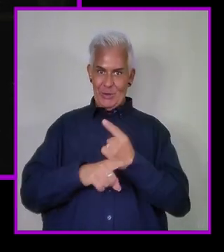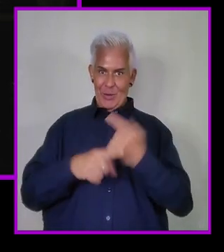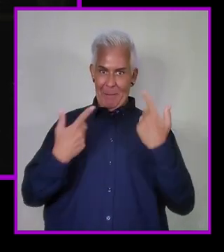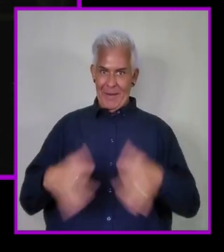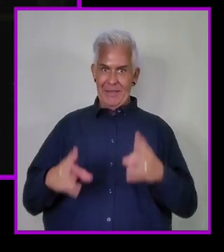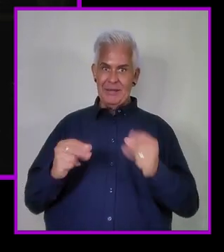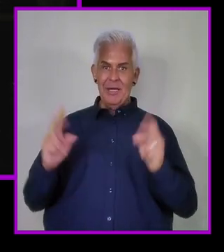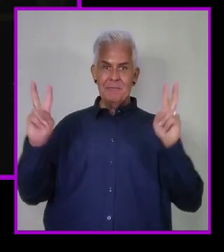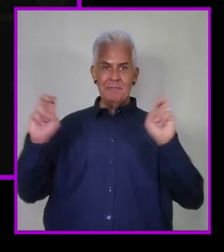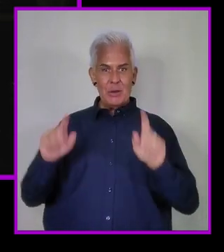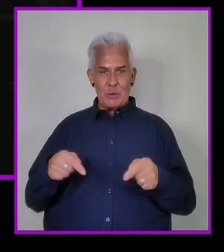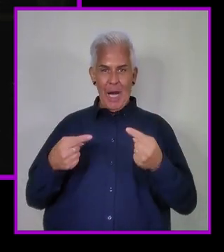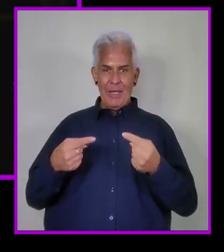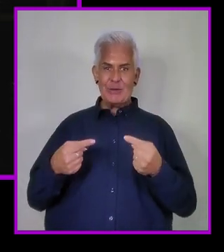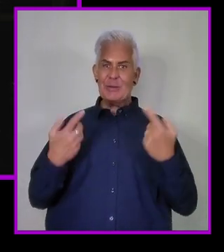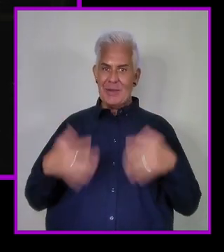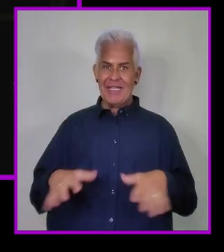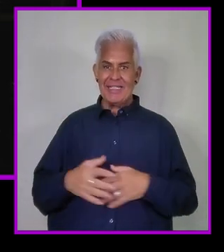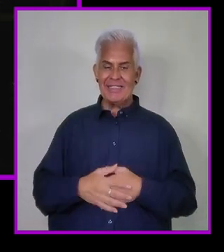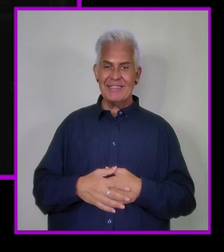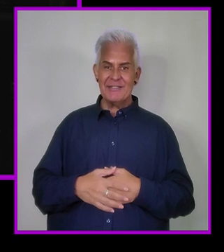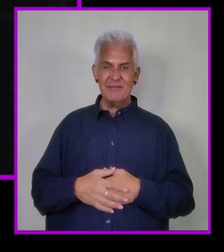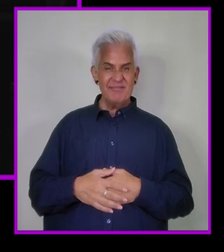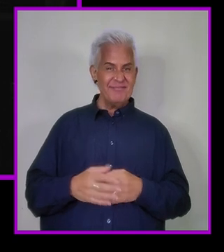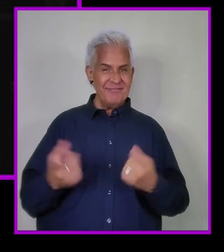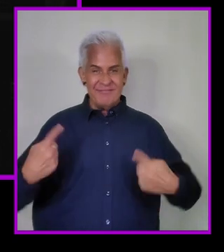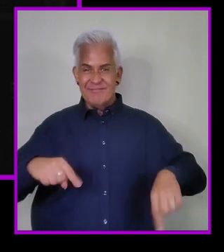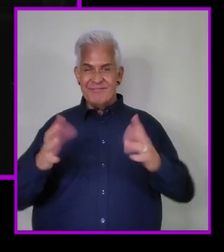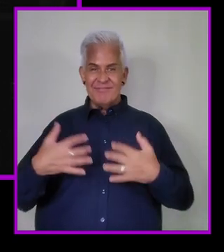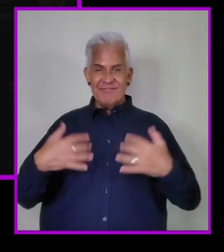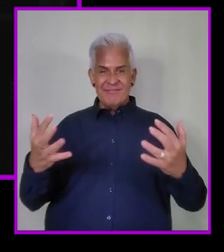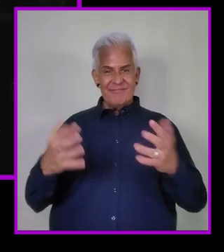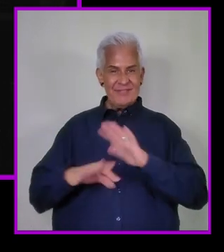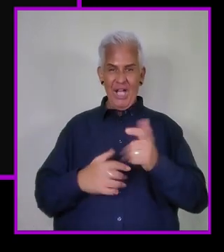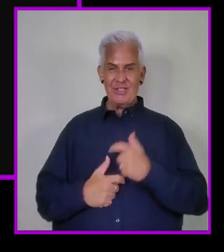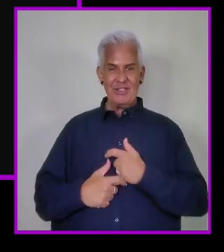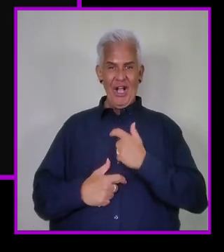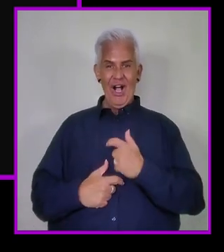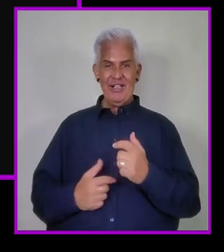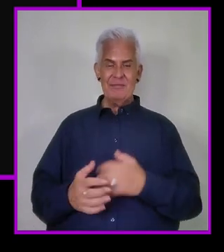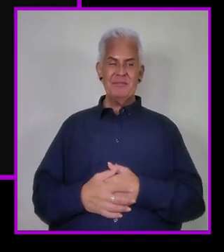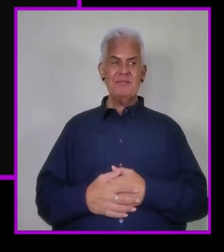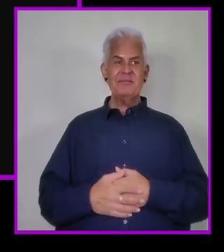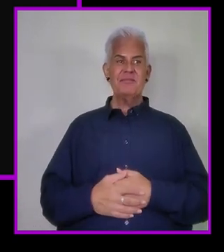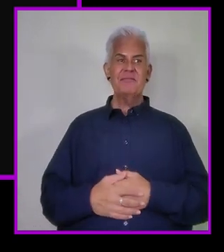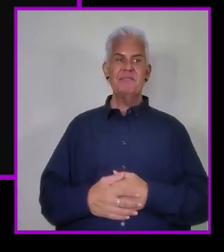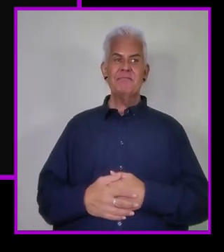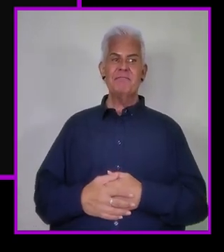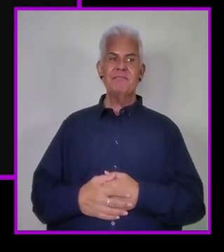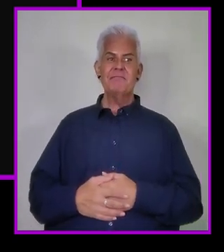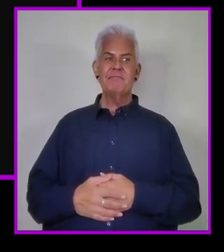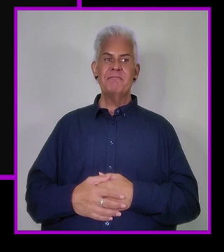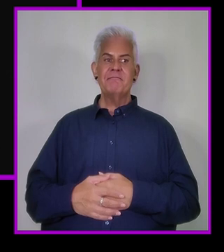also been challenges that you faced, which I'm sure lots of people in this space will not be surprised by. Do you